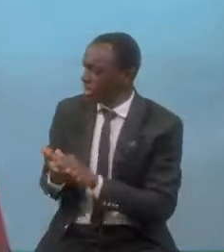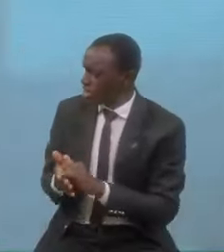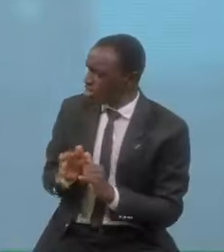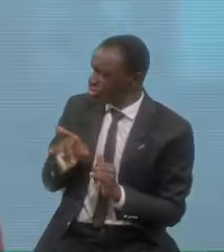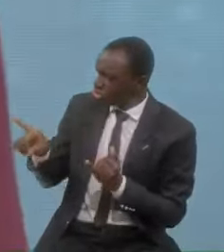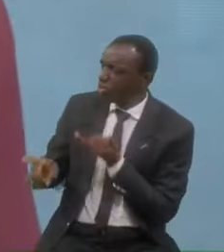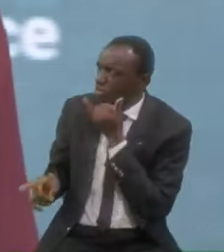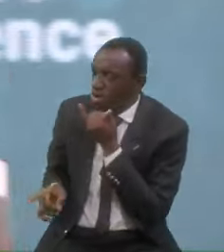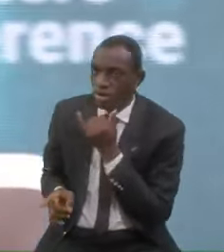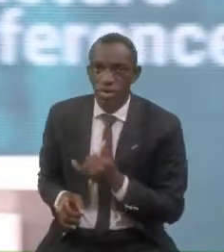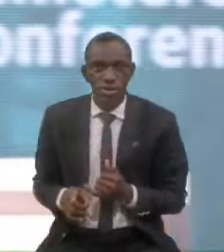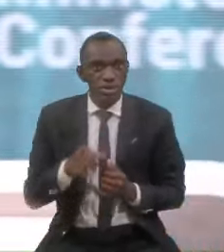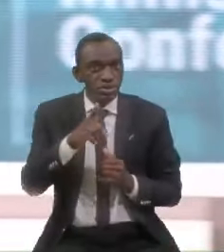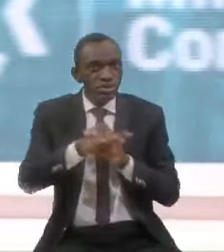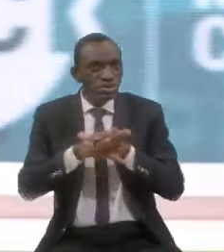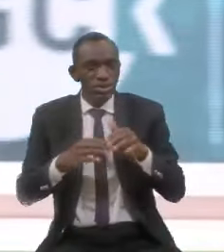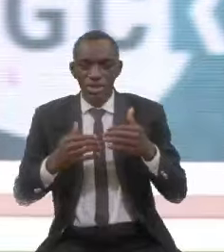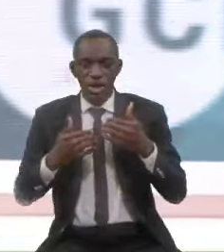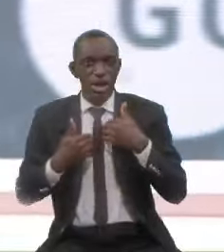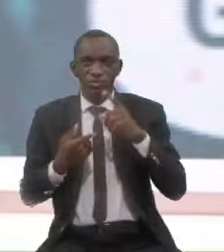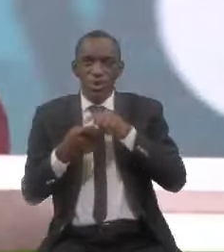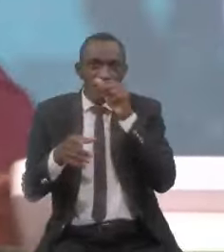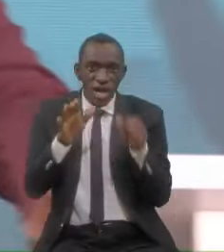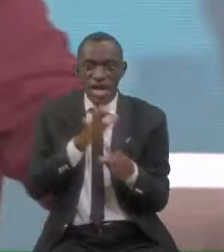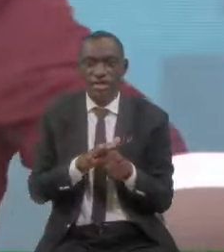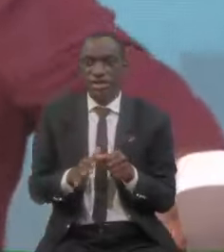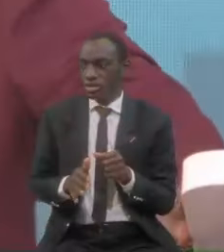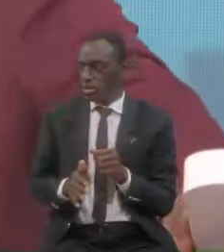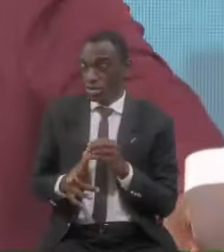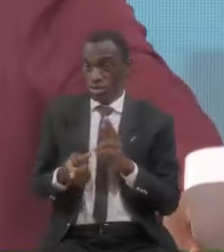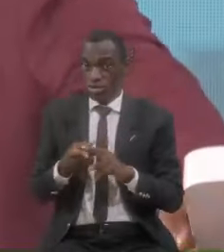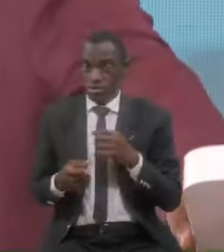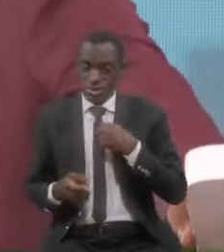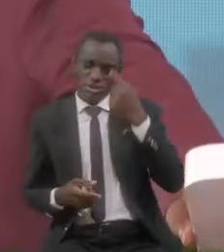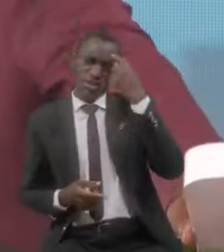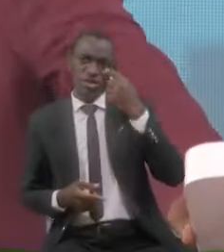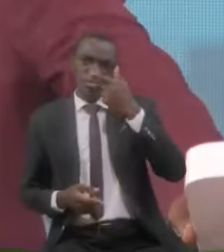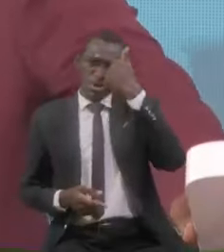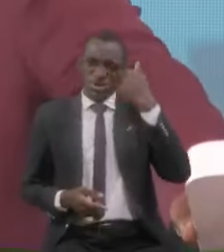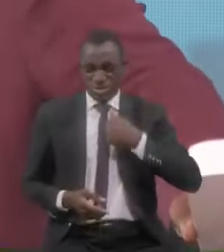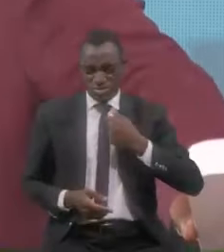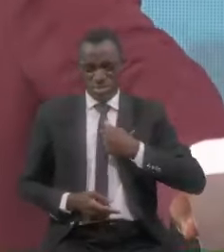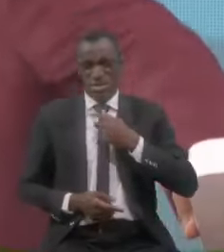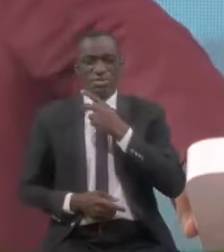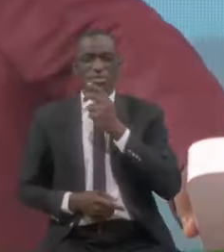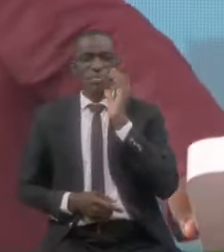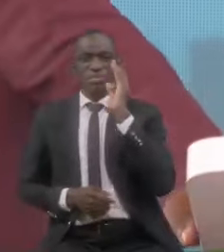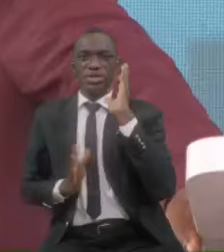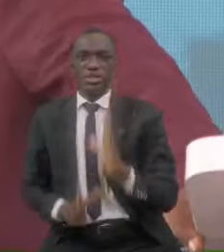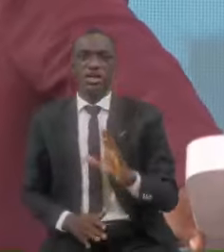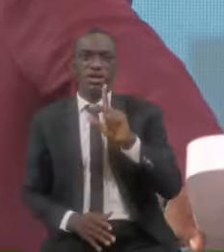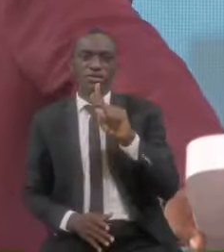Oh, because you are Pastor Kumuyi, because they know how high you are. No, if the